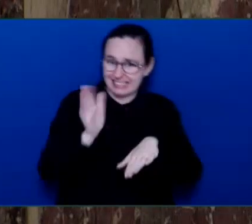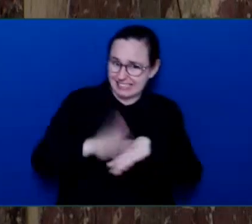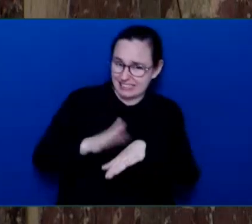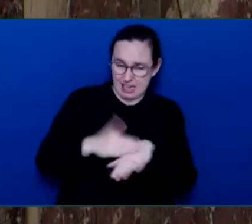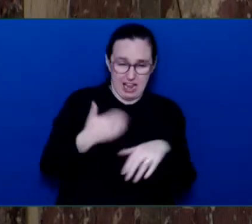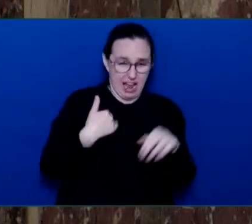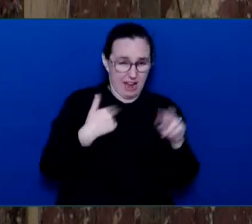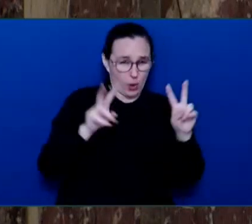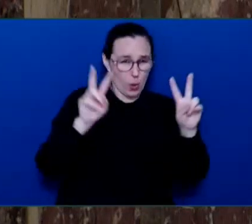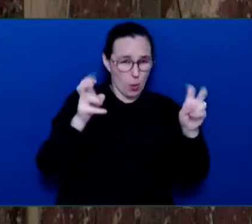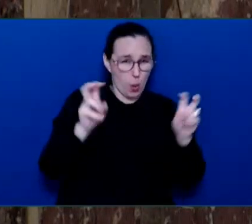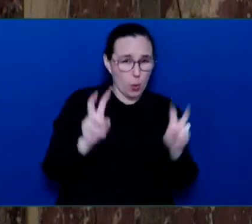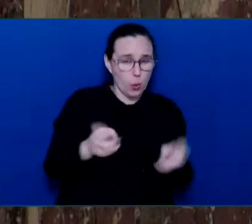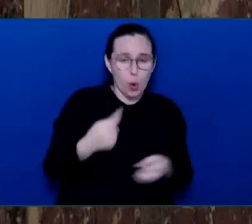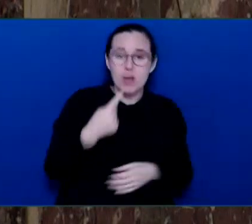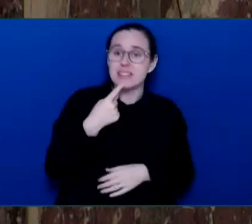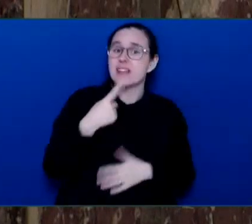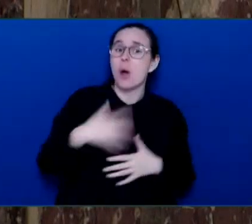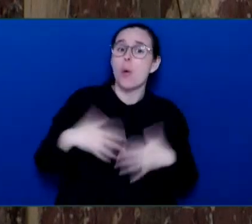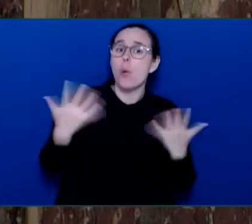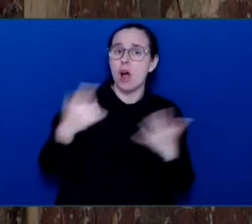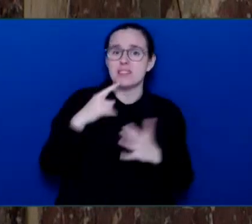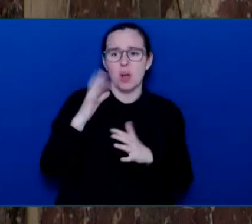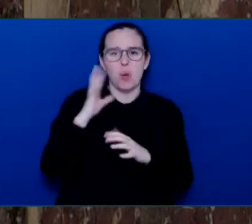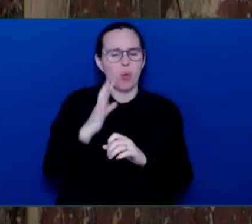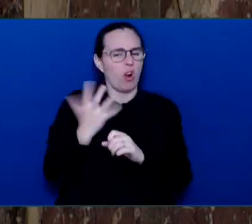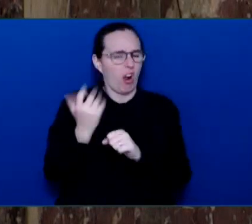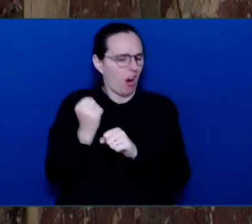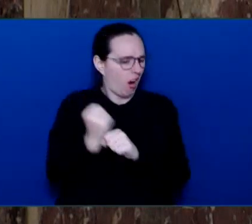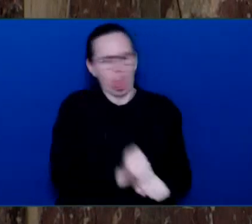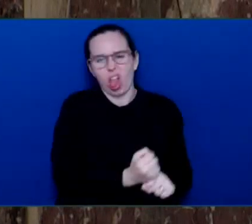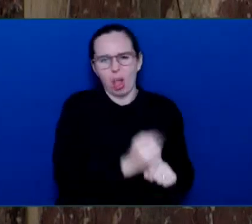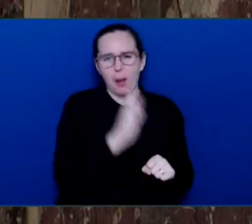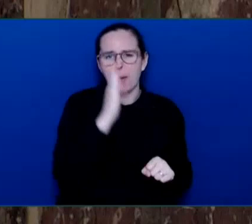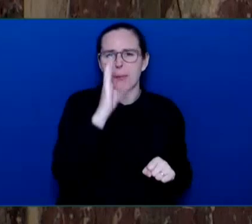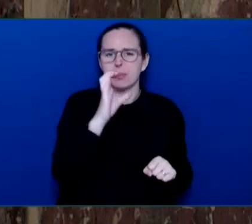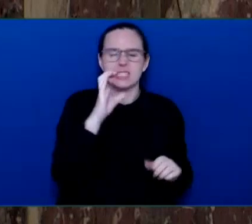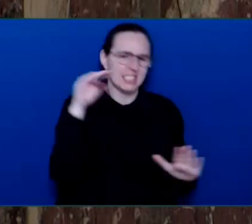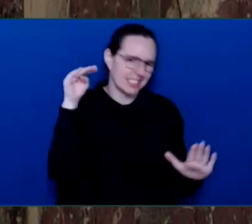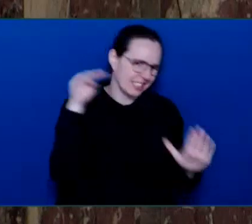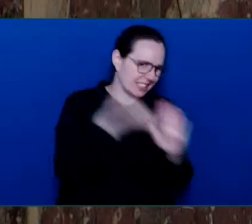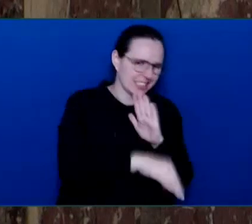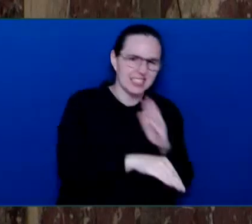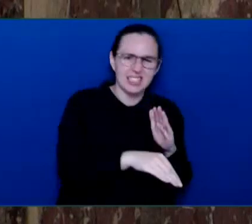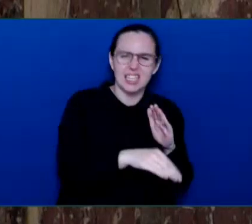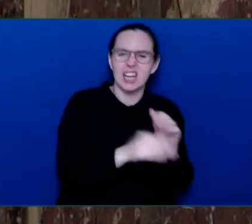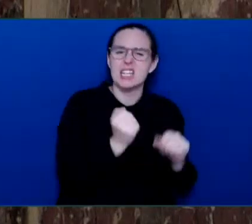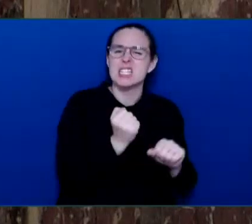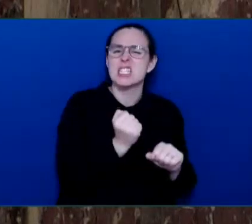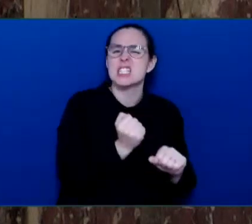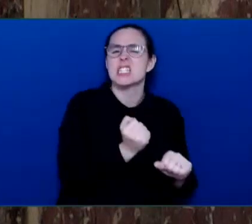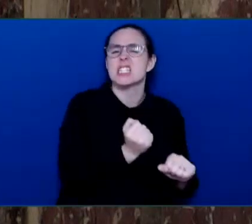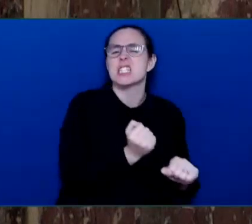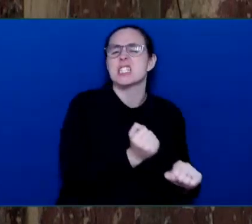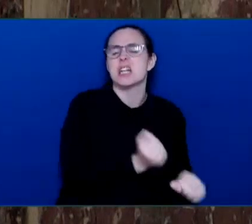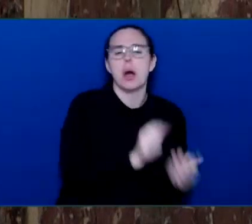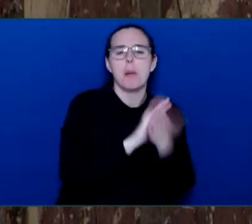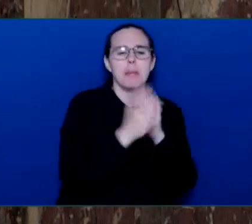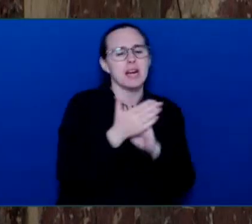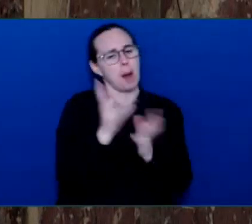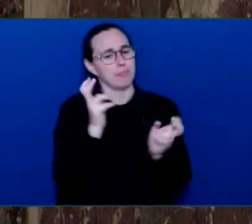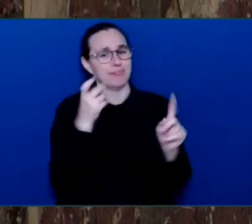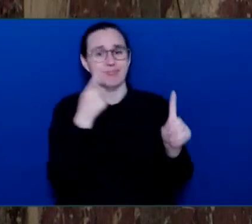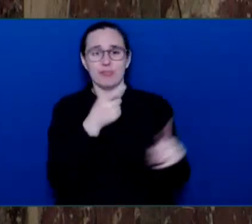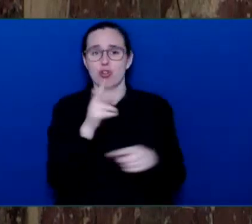of recession-like conditions, end quote. Particularly hard hit will be the resource sectors, which are anticipating to shrink